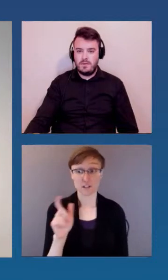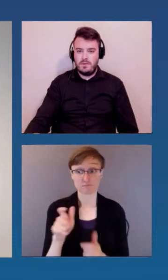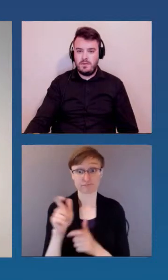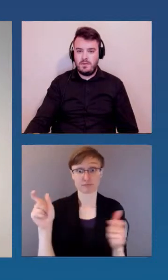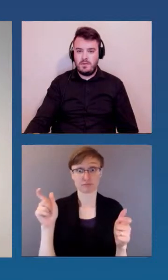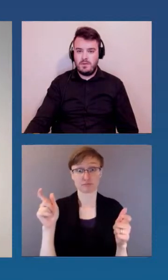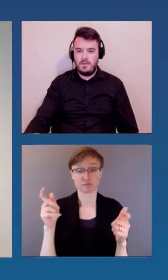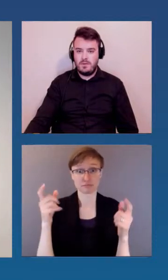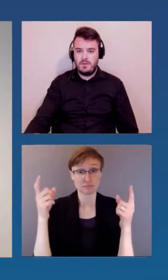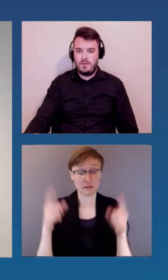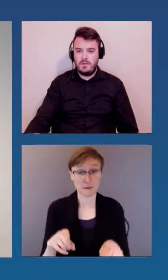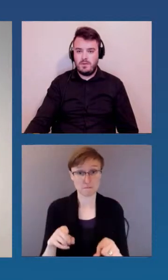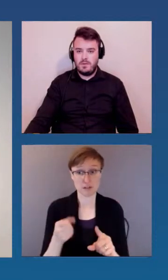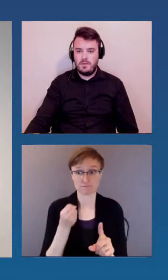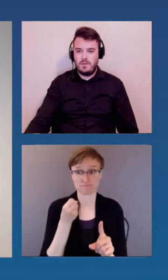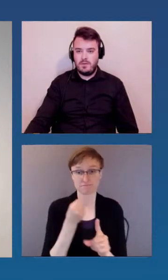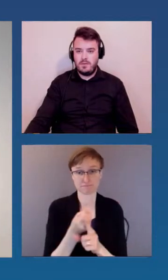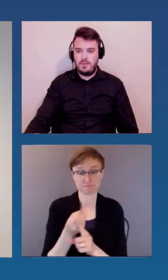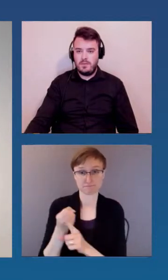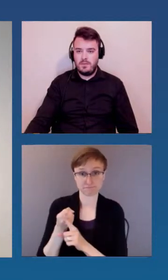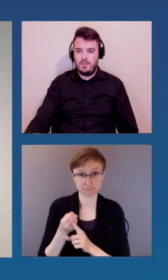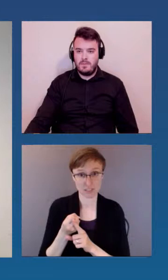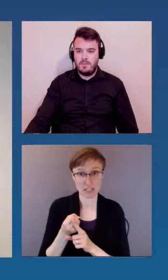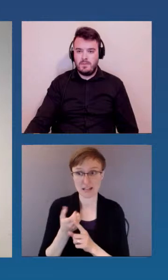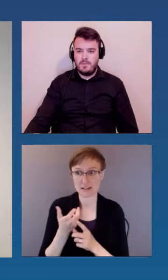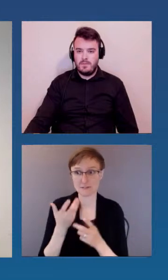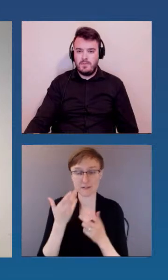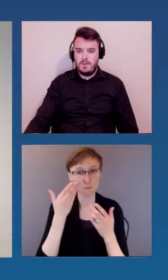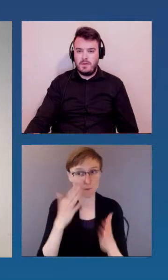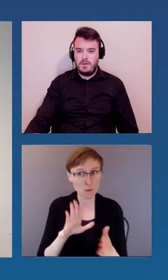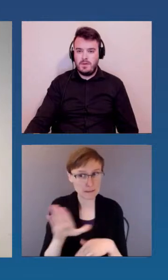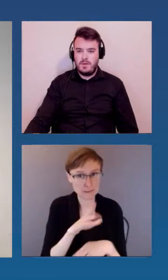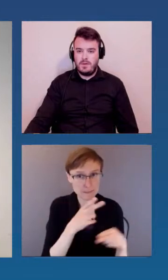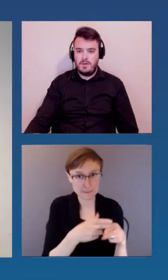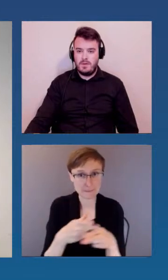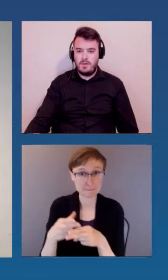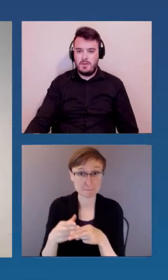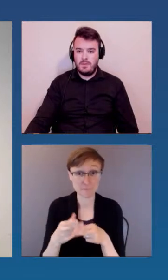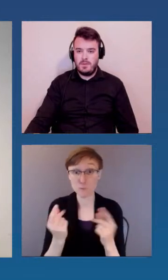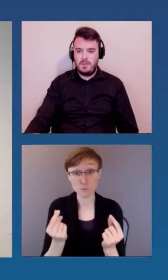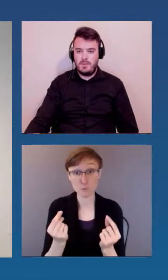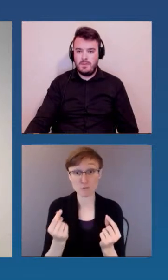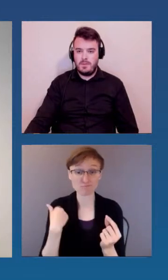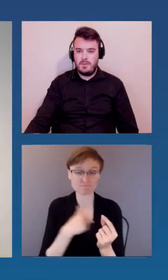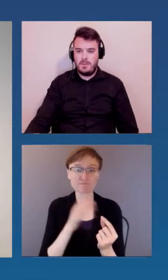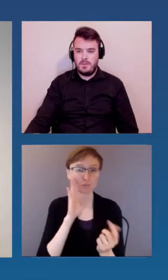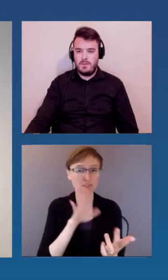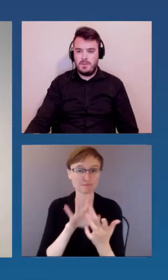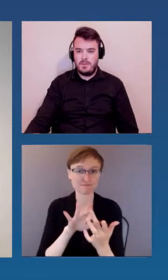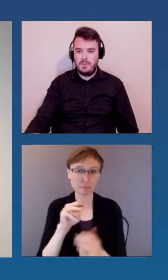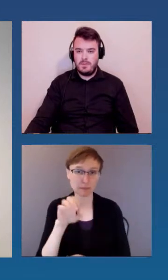those are class lists we could use to follow up. We do recommend a COVID app if you're not quite,